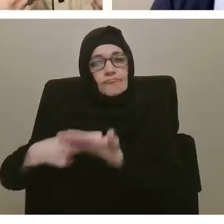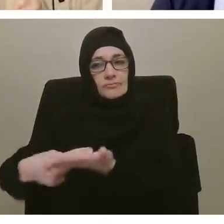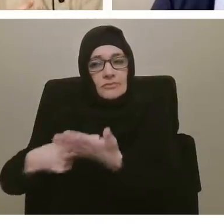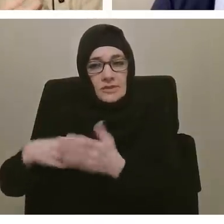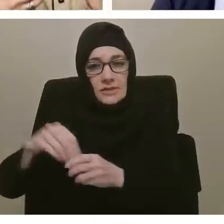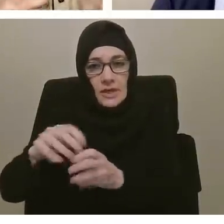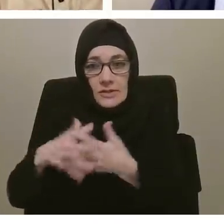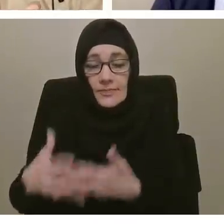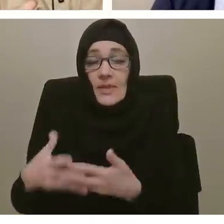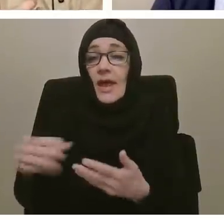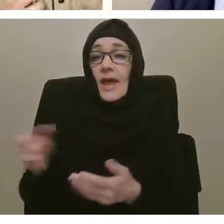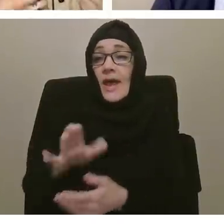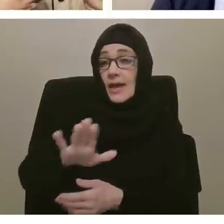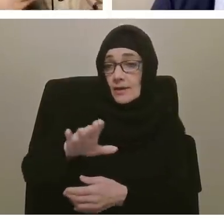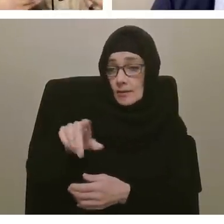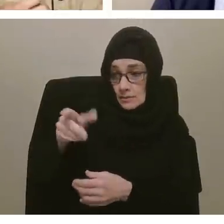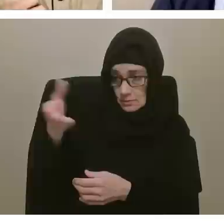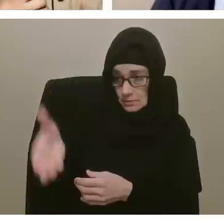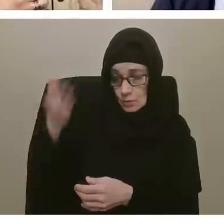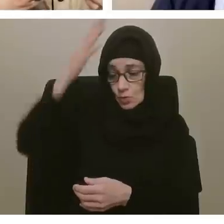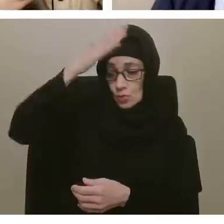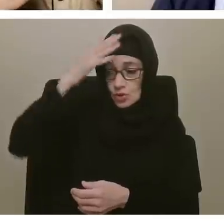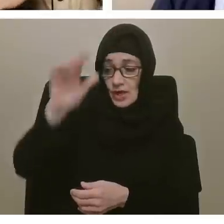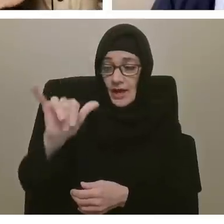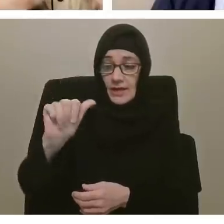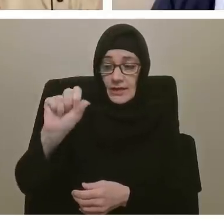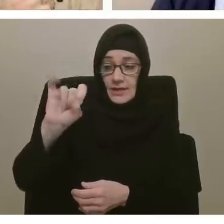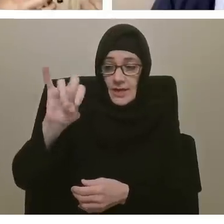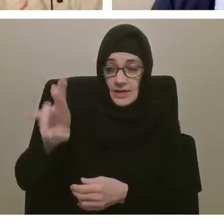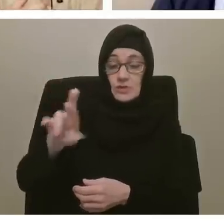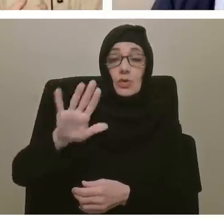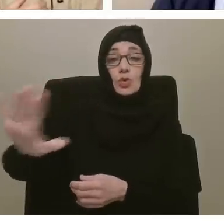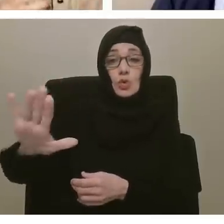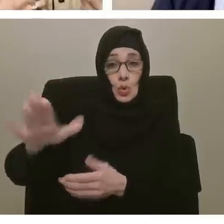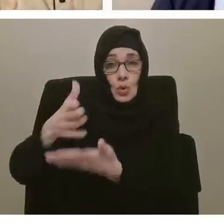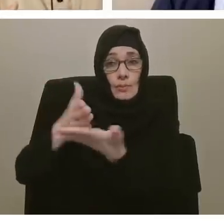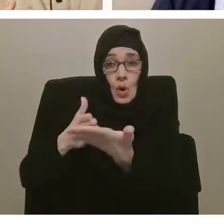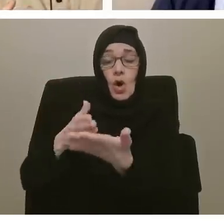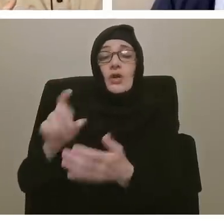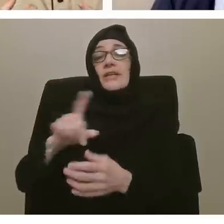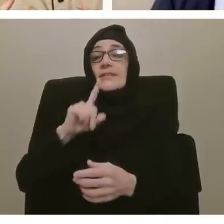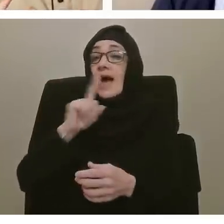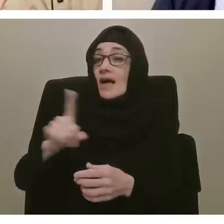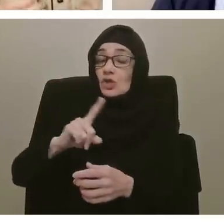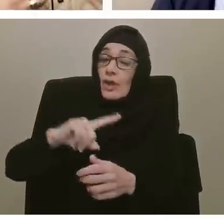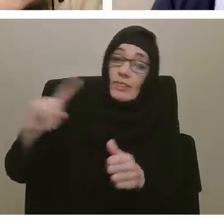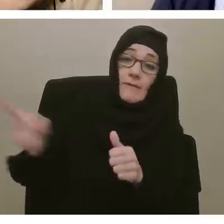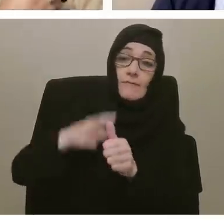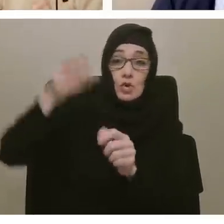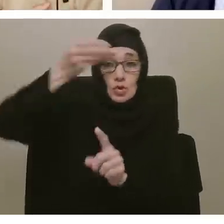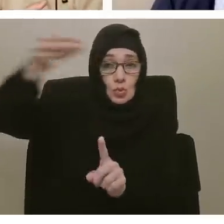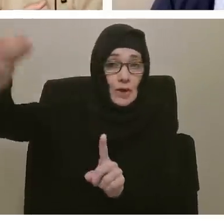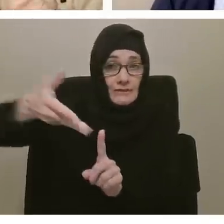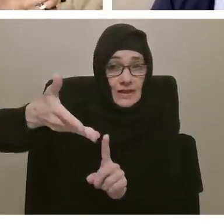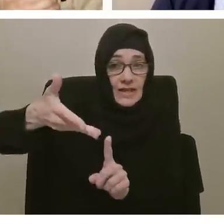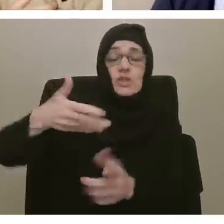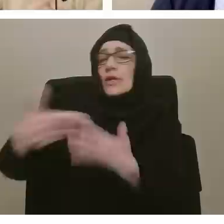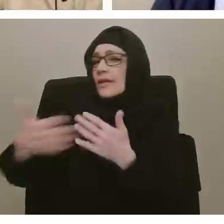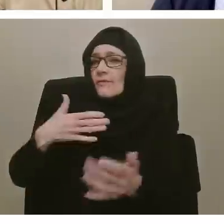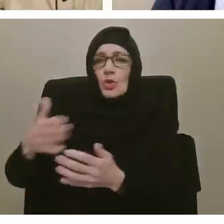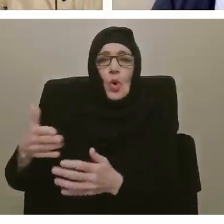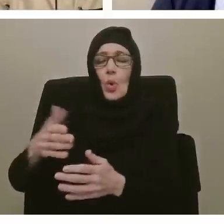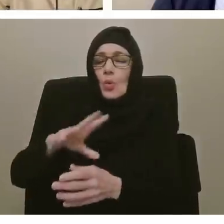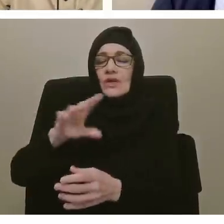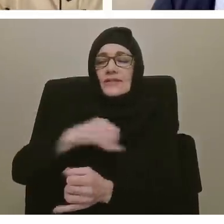Yasir, because your portion that you're covering is actually the first revelation. The first revelation, subhanAllah, even though it's in the last juz, the